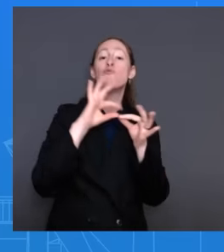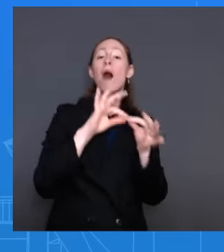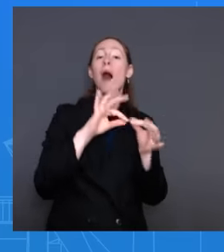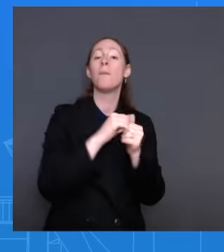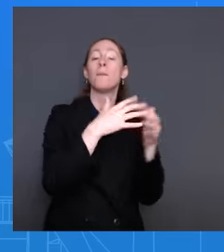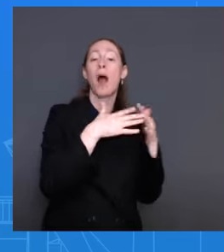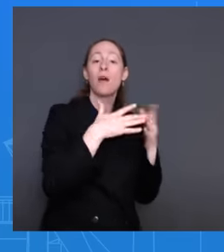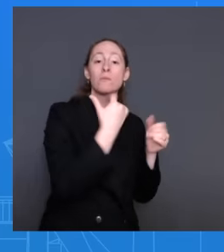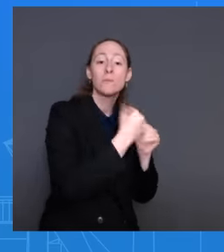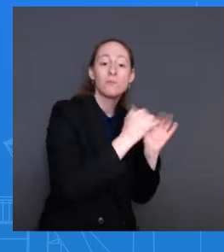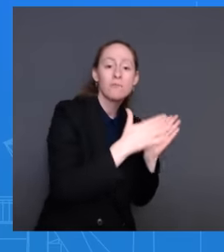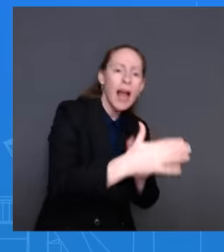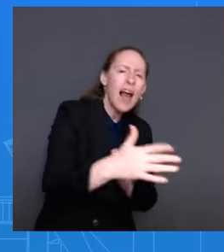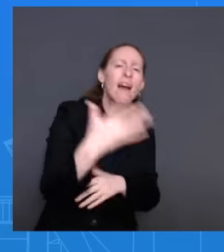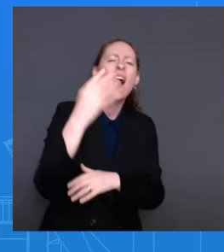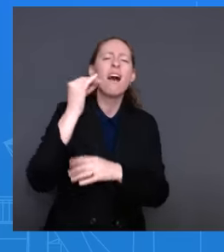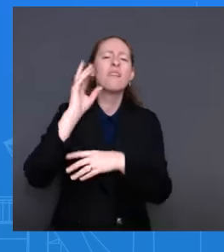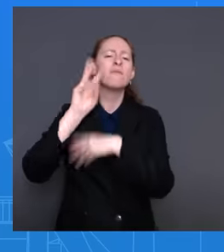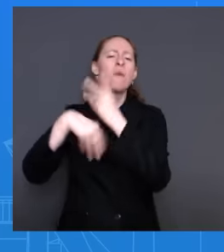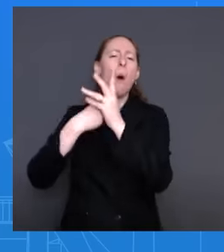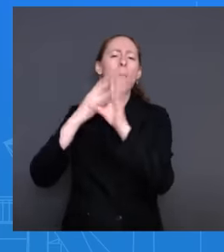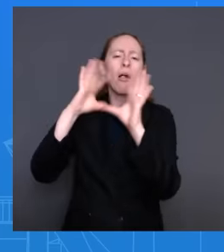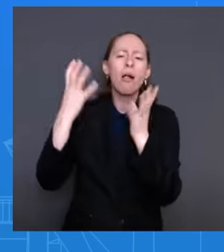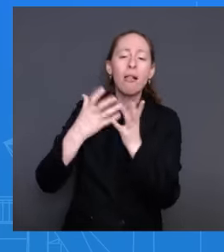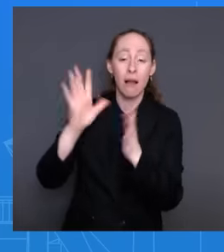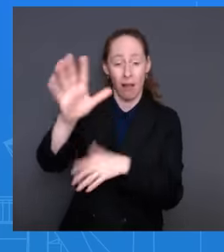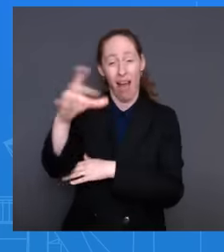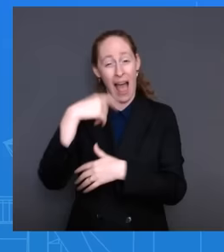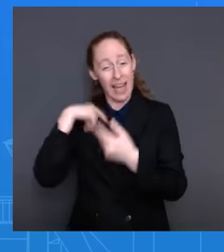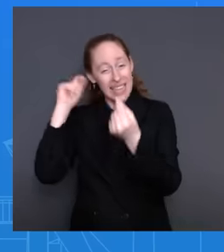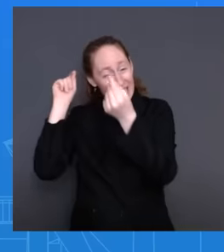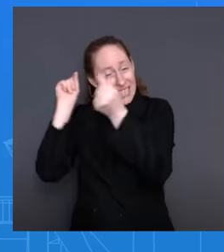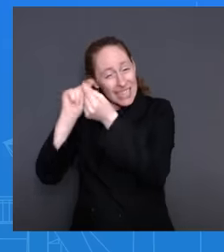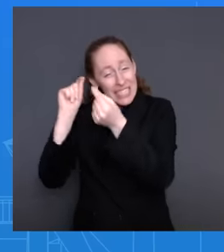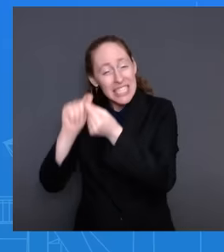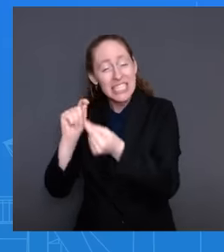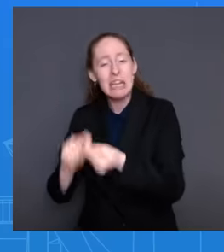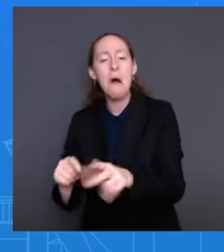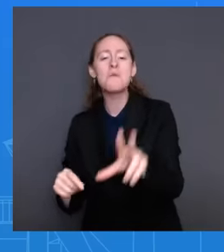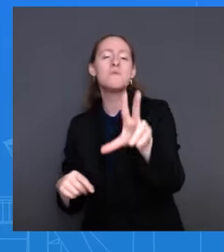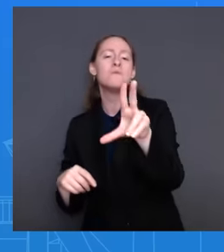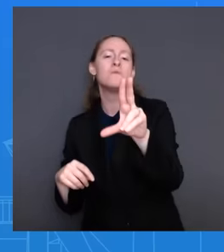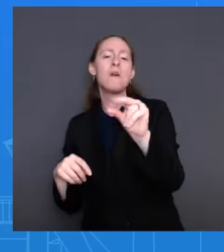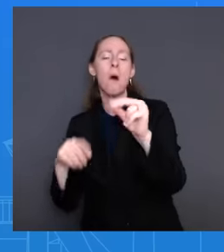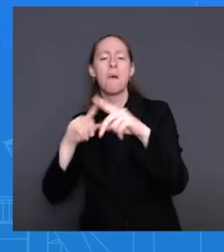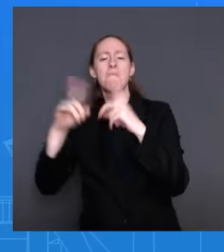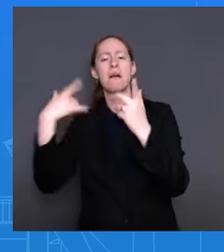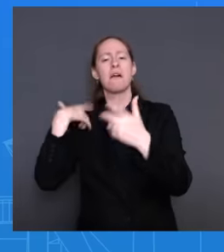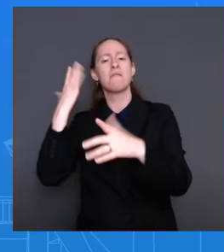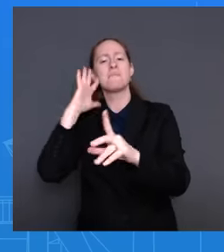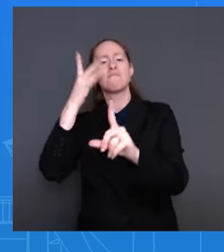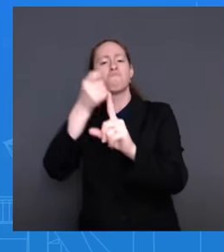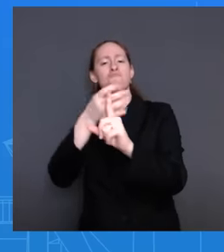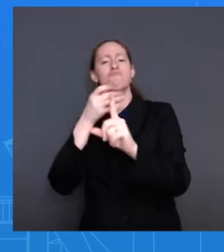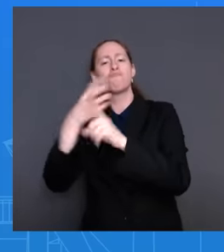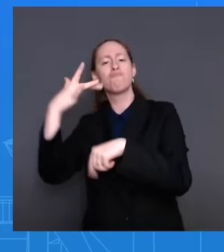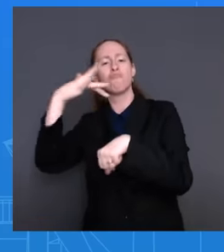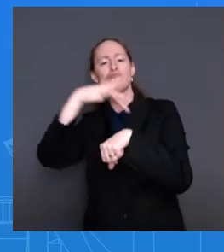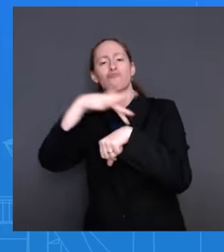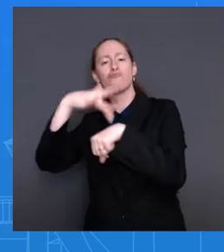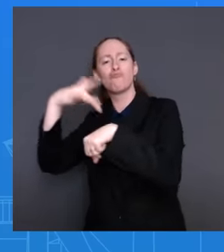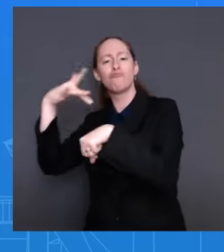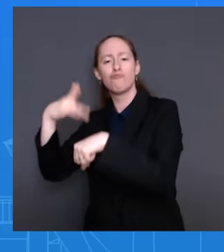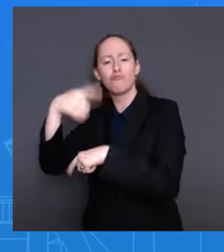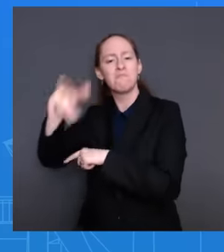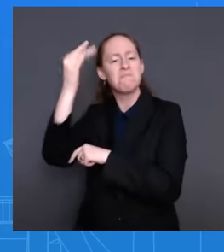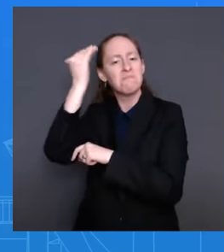private meeting other than to reinforce that the President underscored to Chair Powell in the meeting what